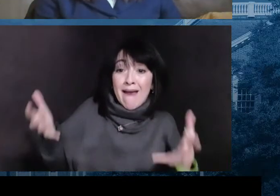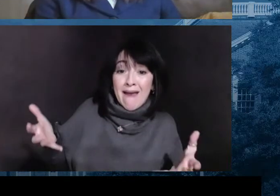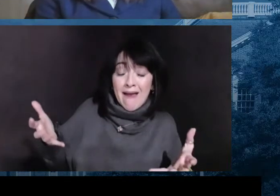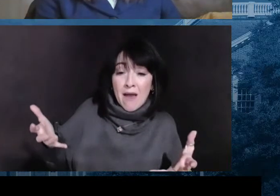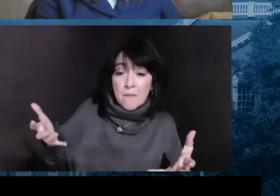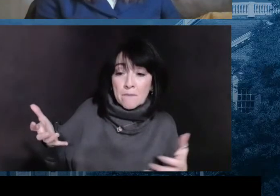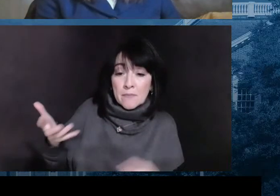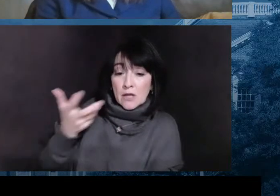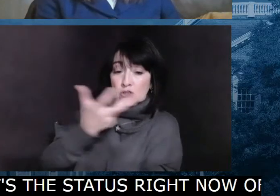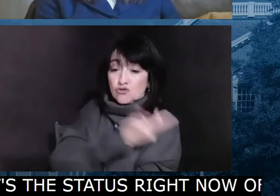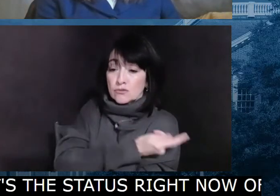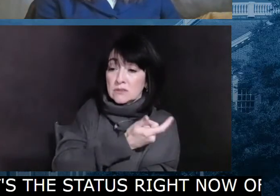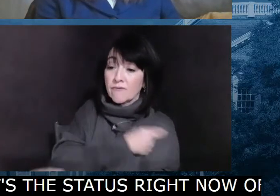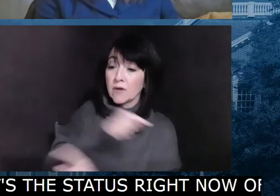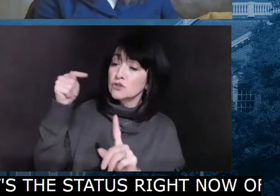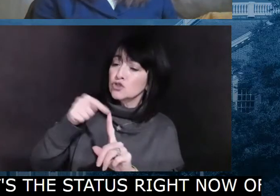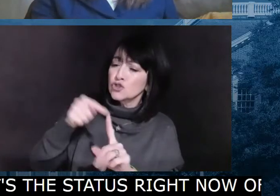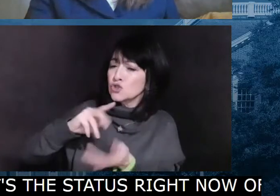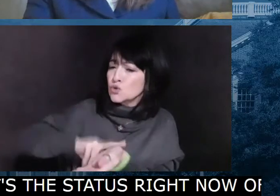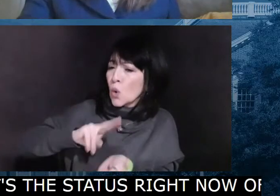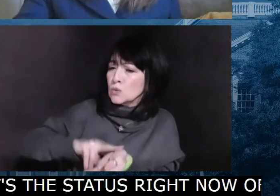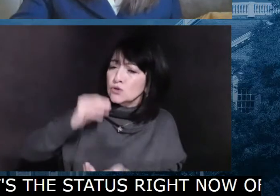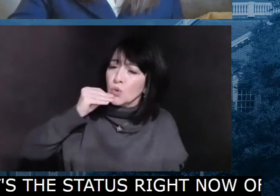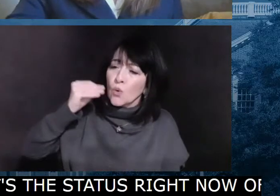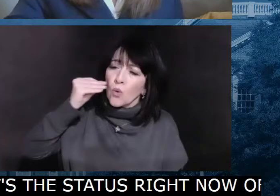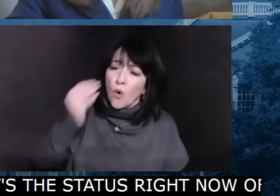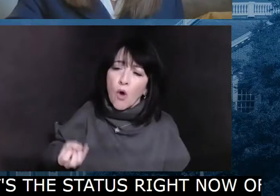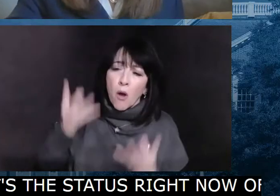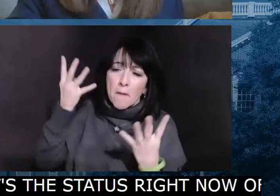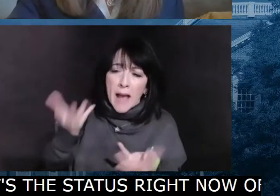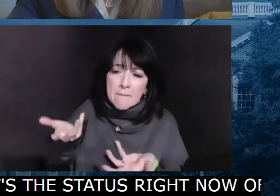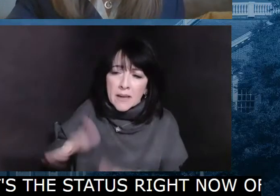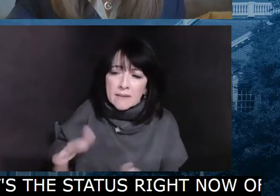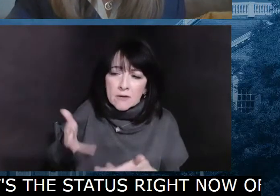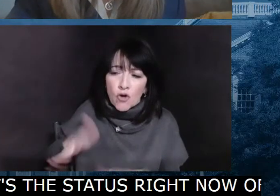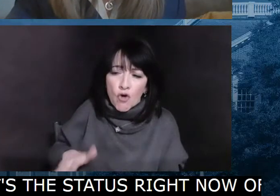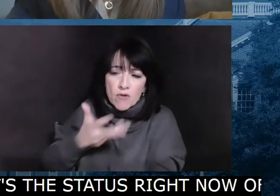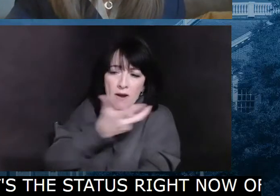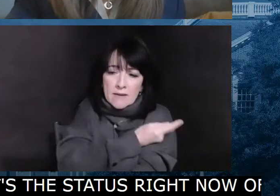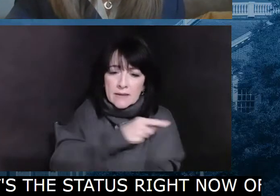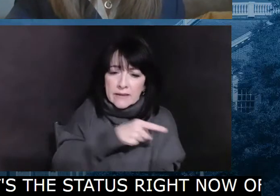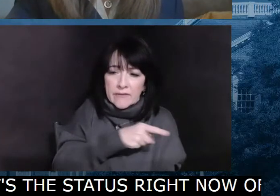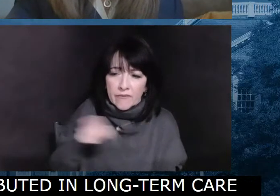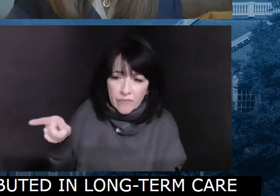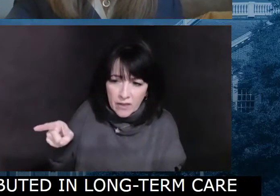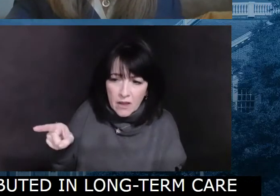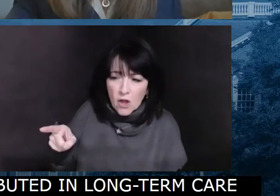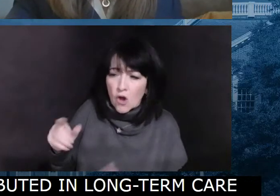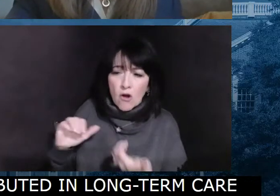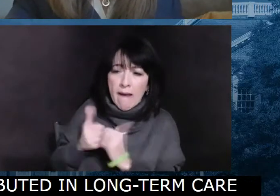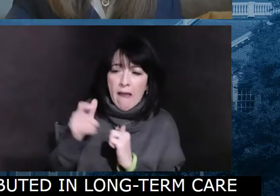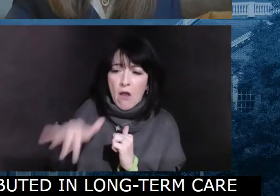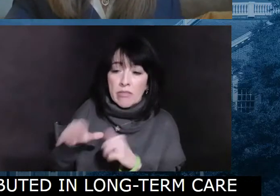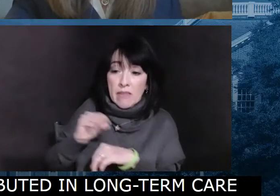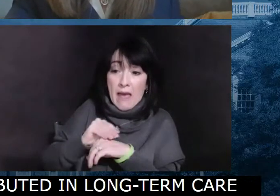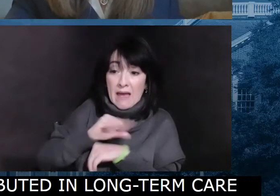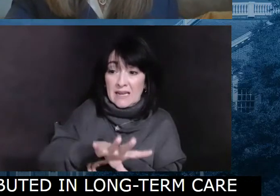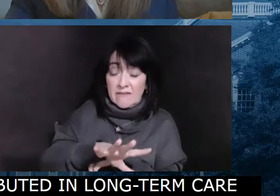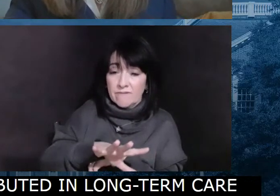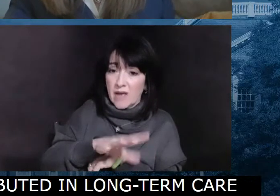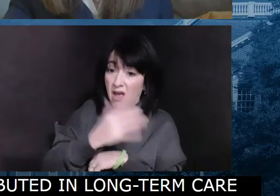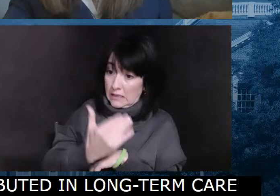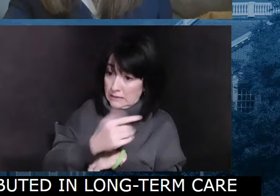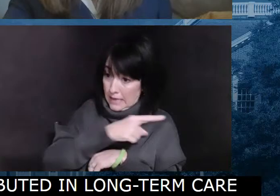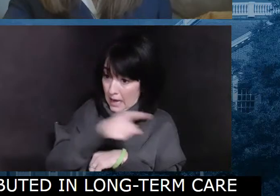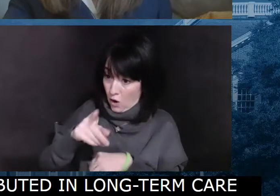in long-term care centers? And how does that affect the current status of visitation